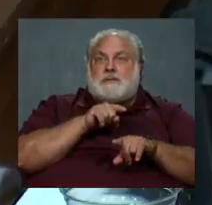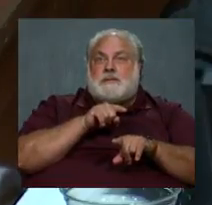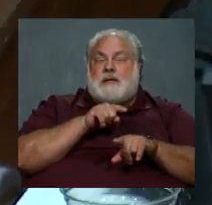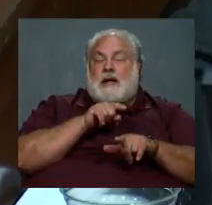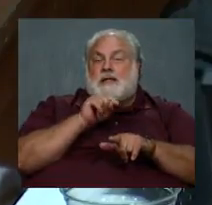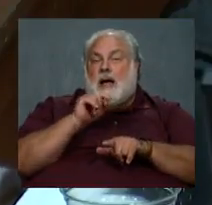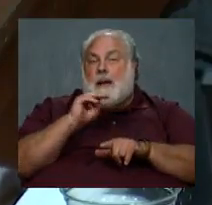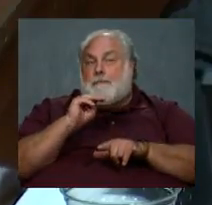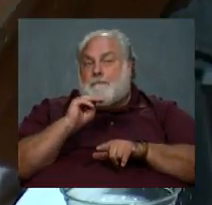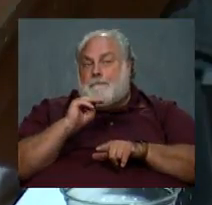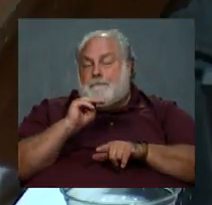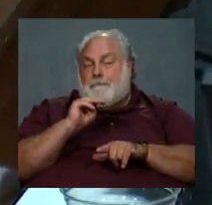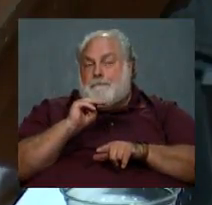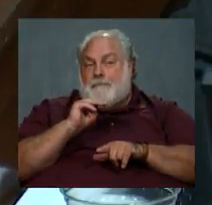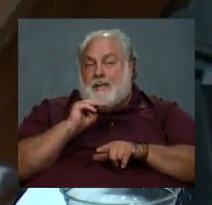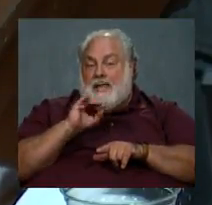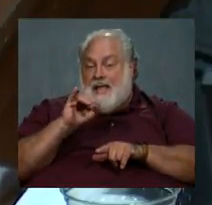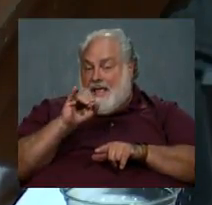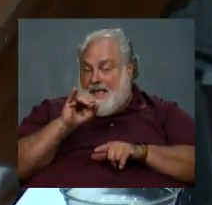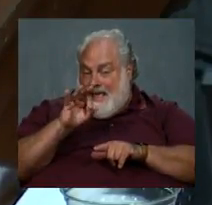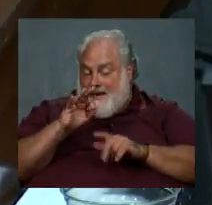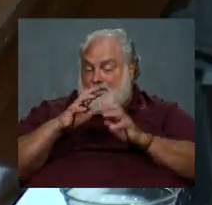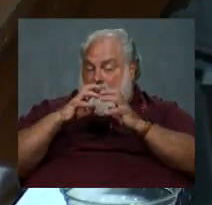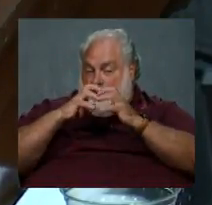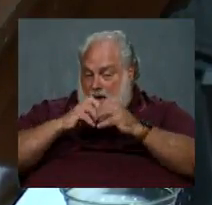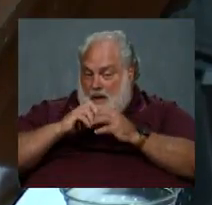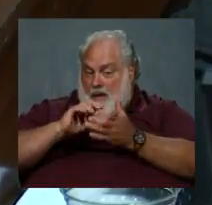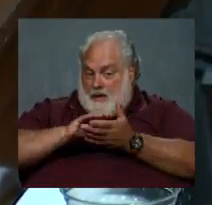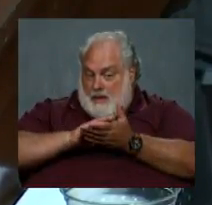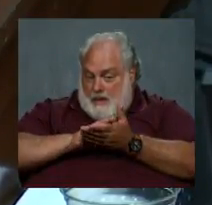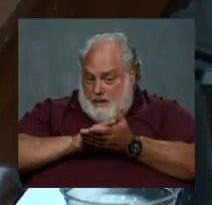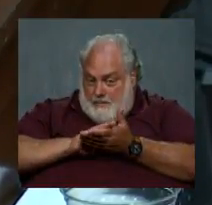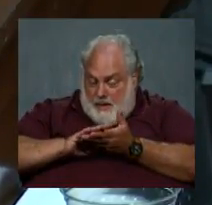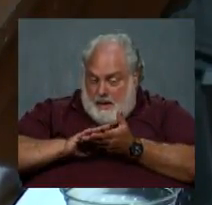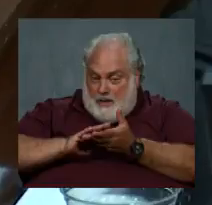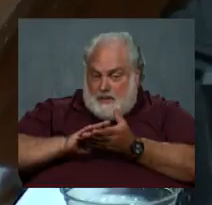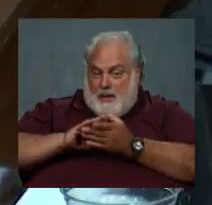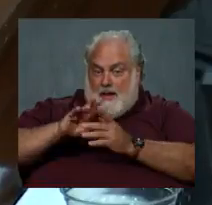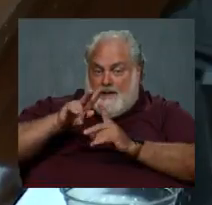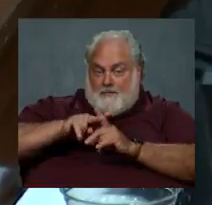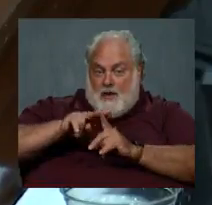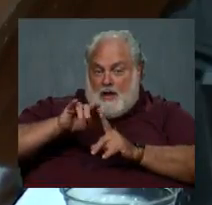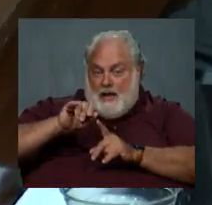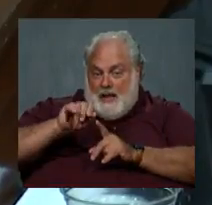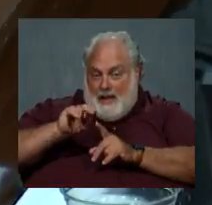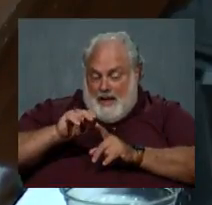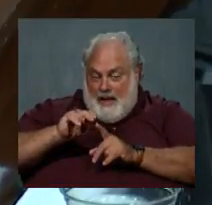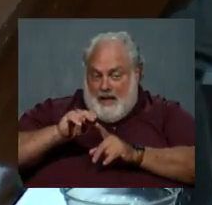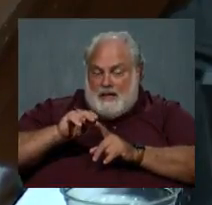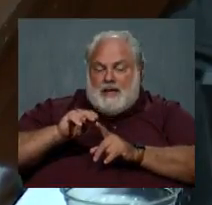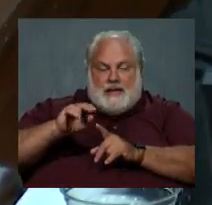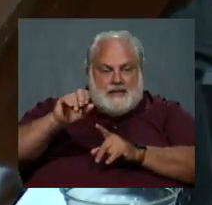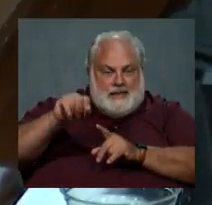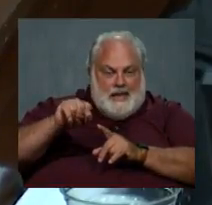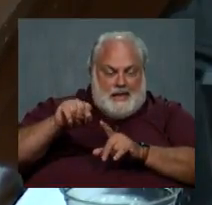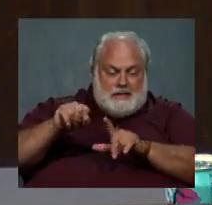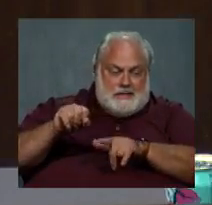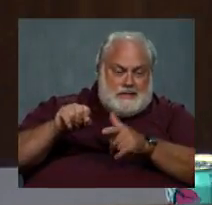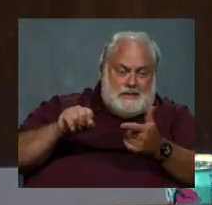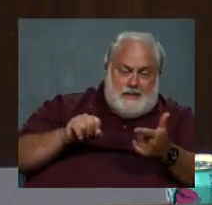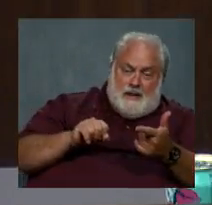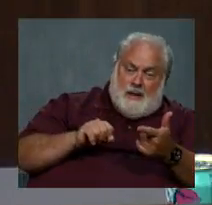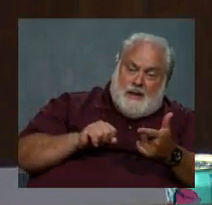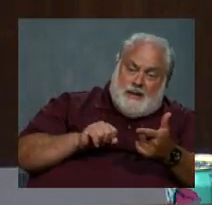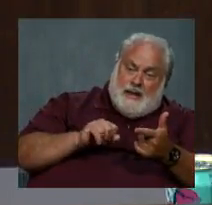well, in the sense that if they're demolished, we can have a demolition lien on the property and then take title to it, yes. But my question is, does